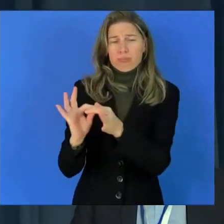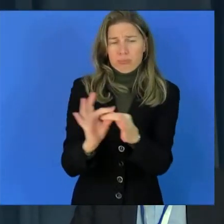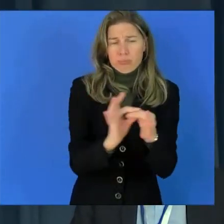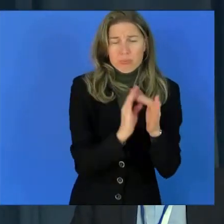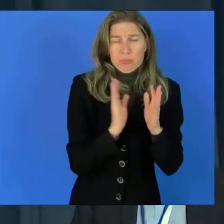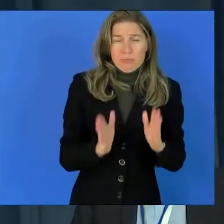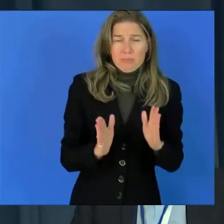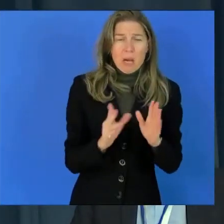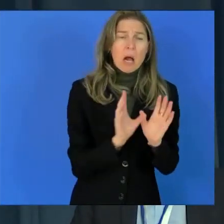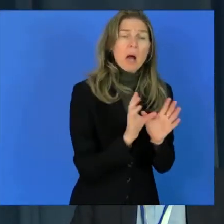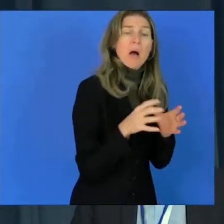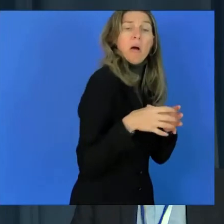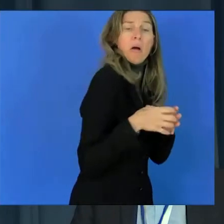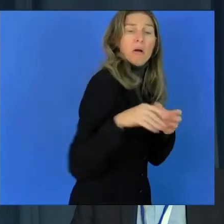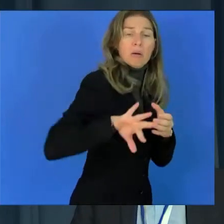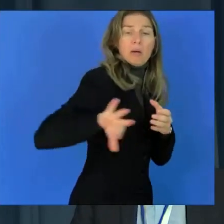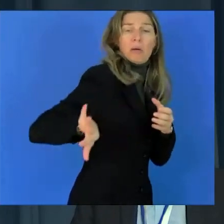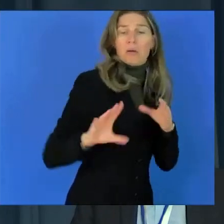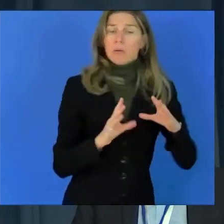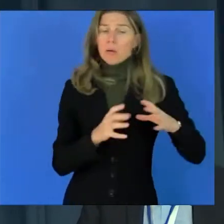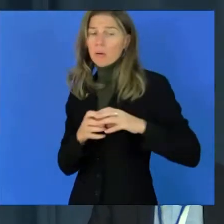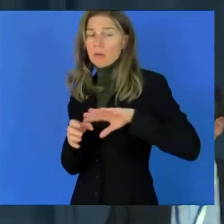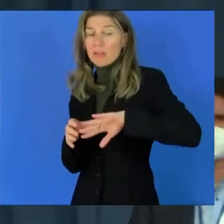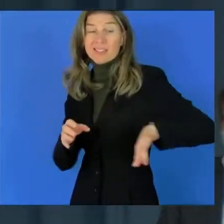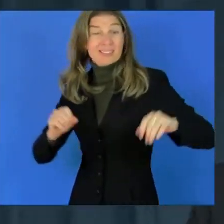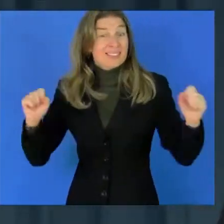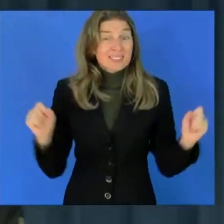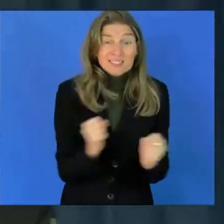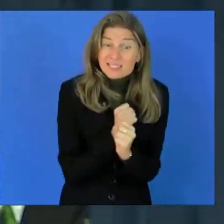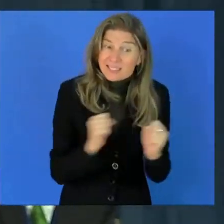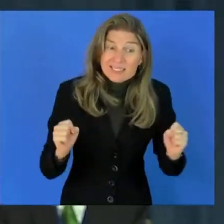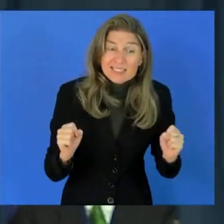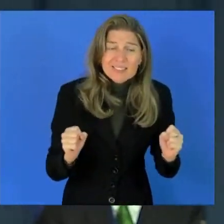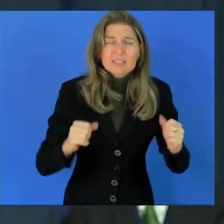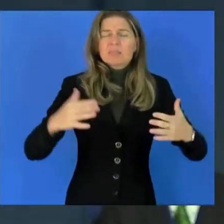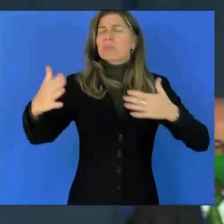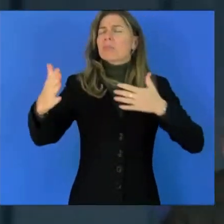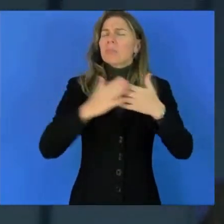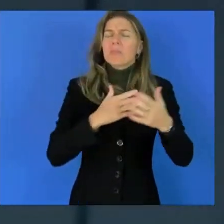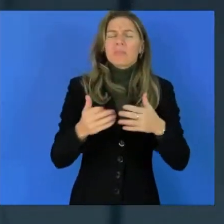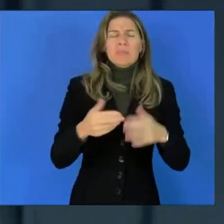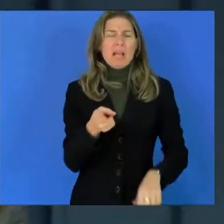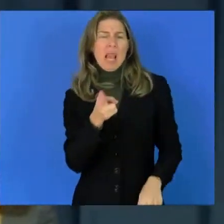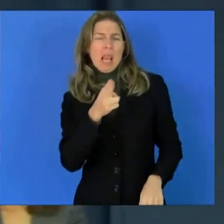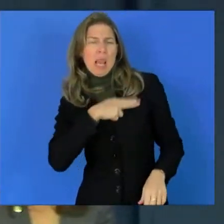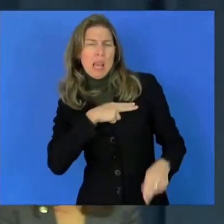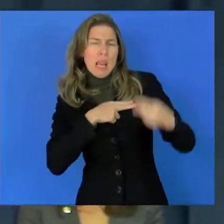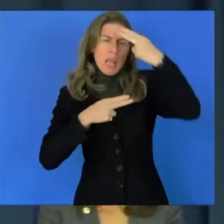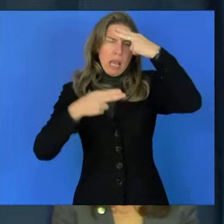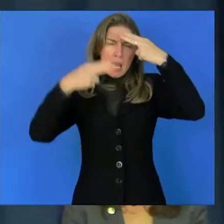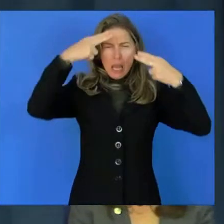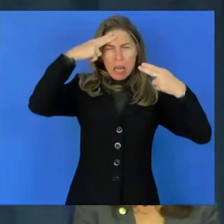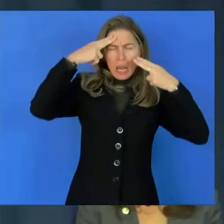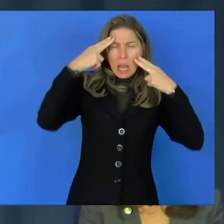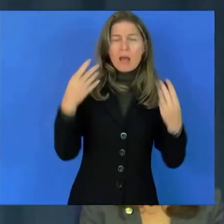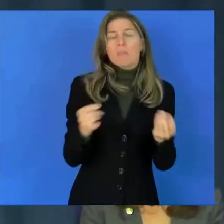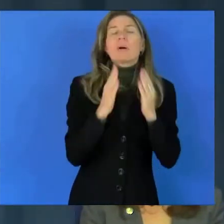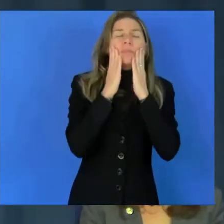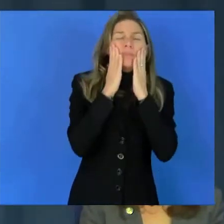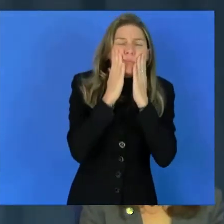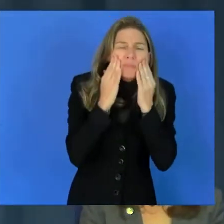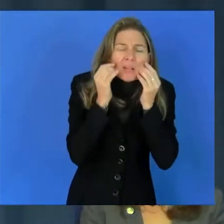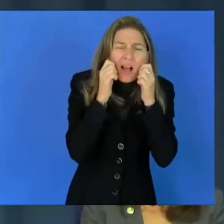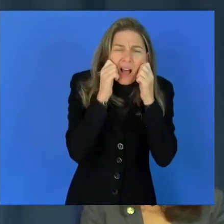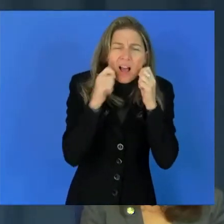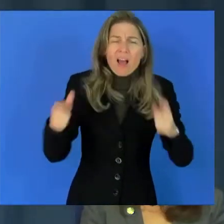despite the label, despite a color of our skin, what borders we are behind, we must ensure that